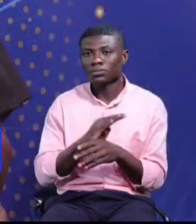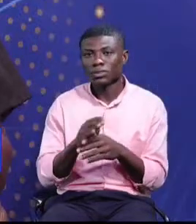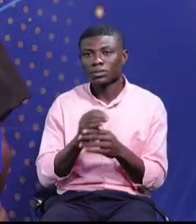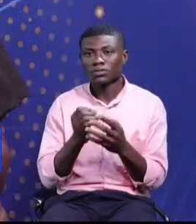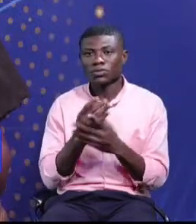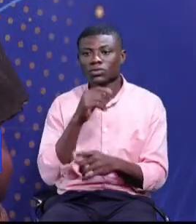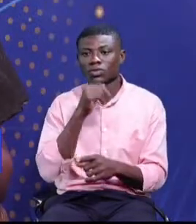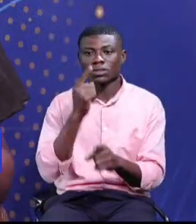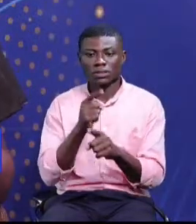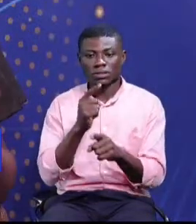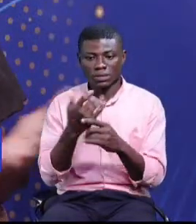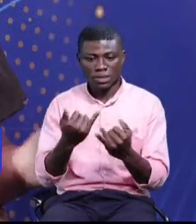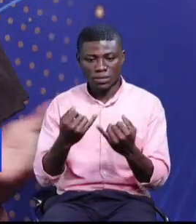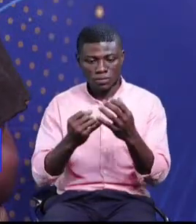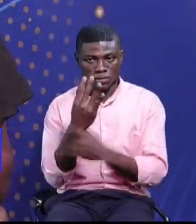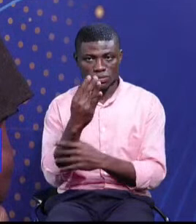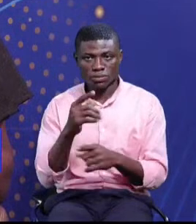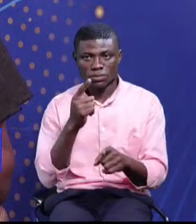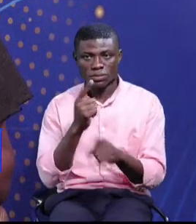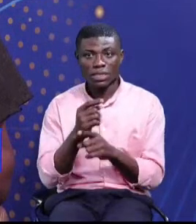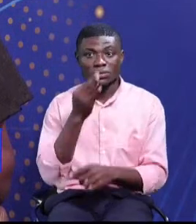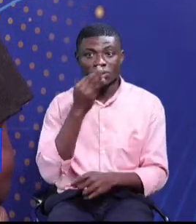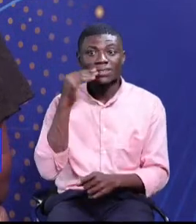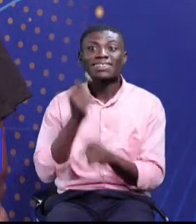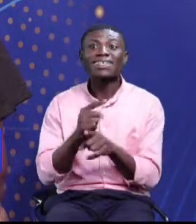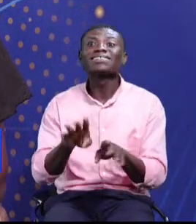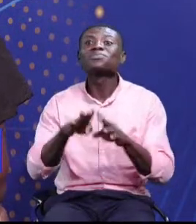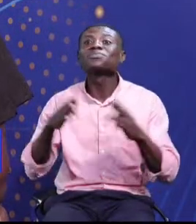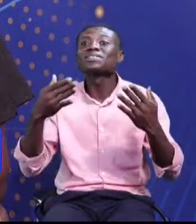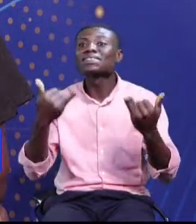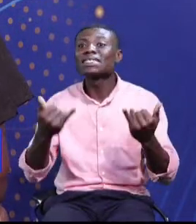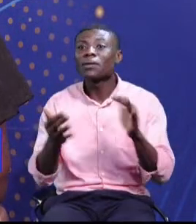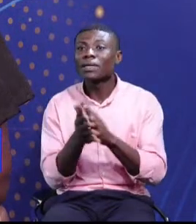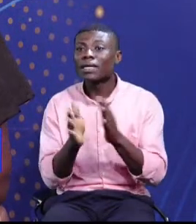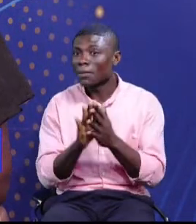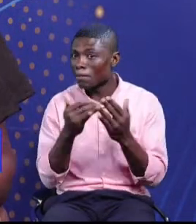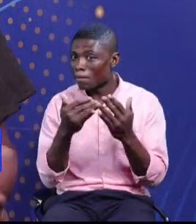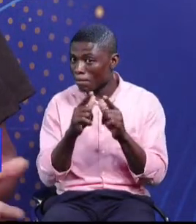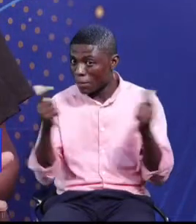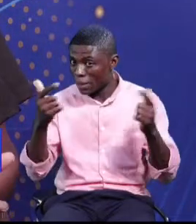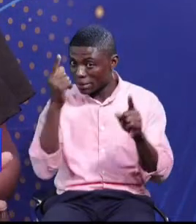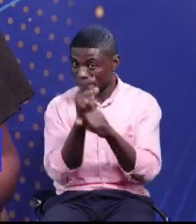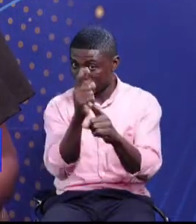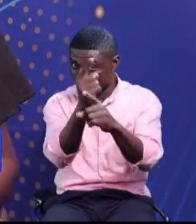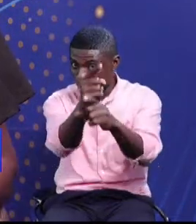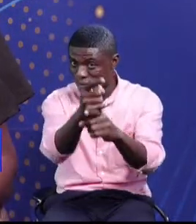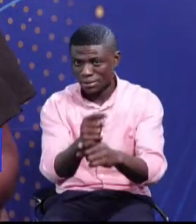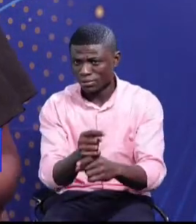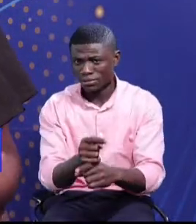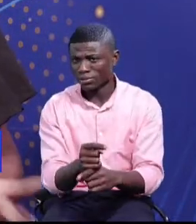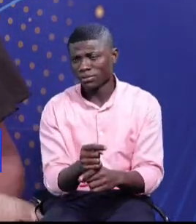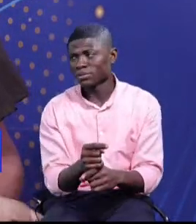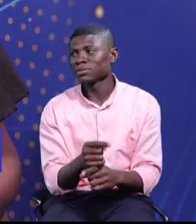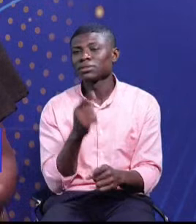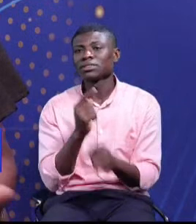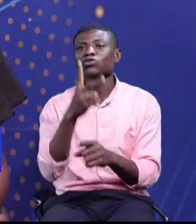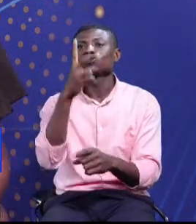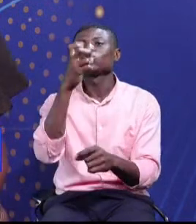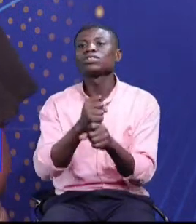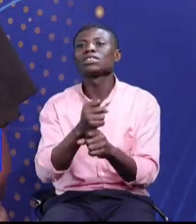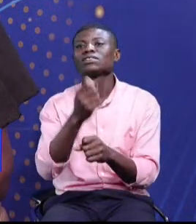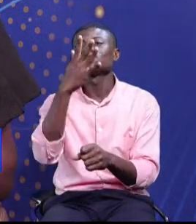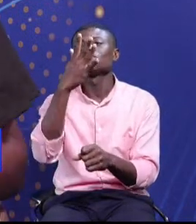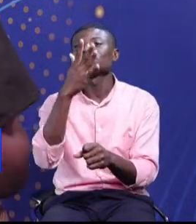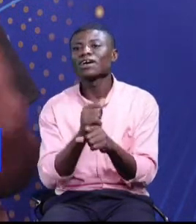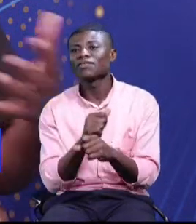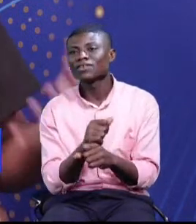happen immediately. Like Melcom didn't get to do what they're doing today just in 2 years, 5 years.